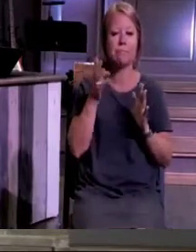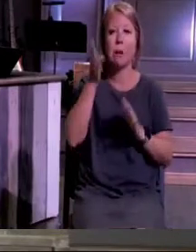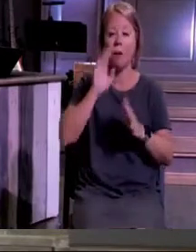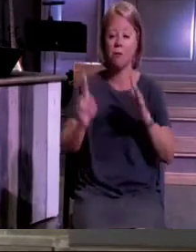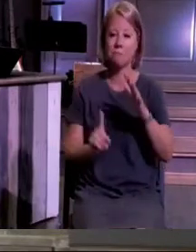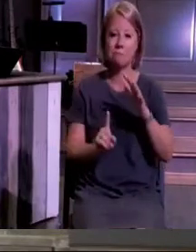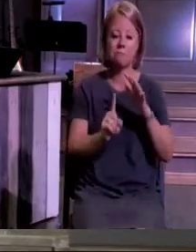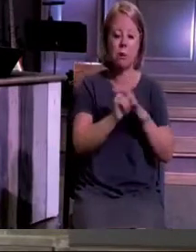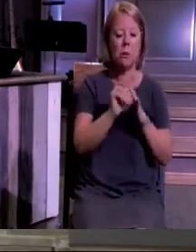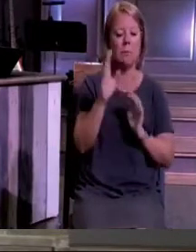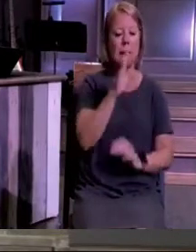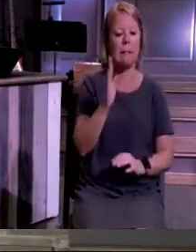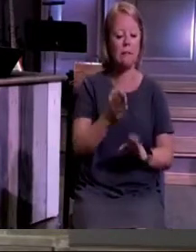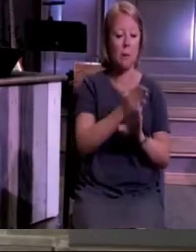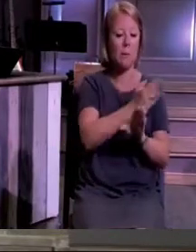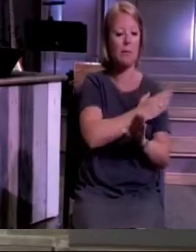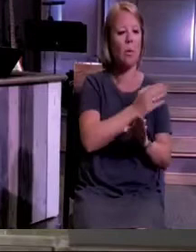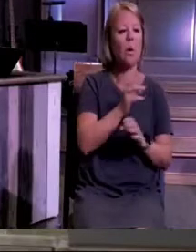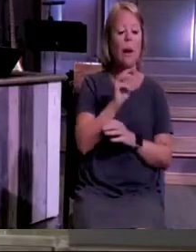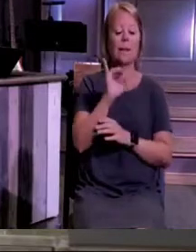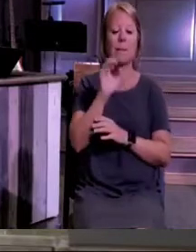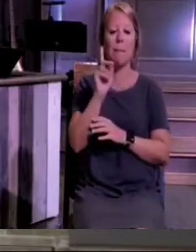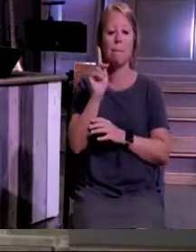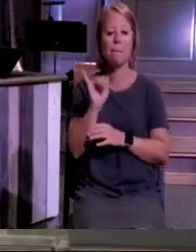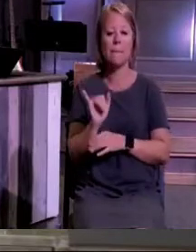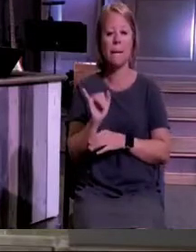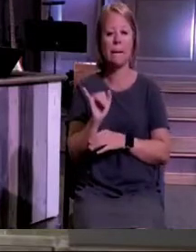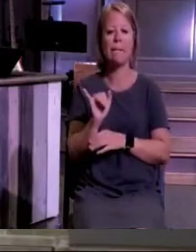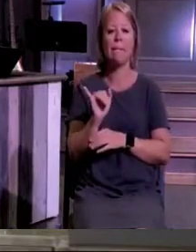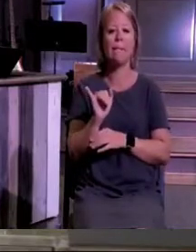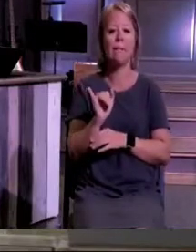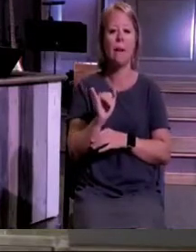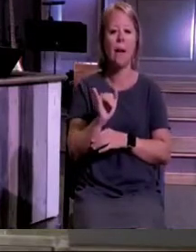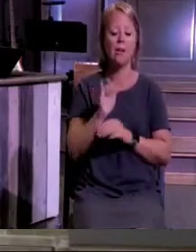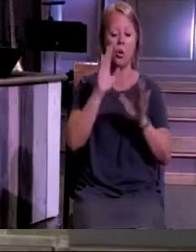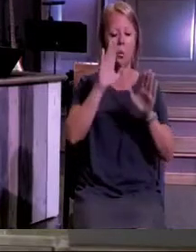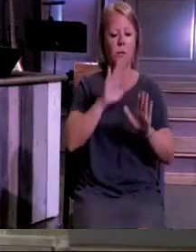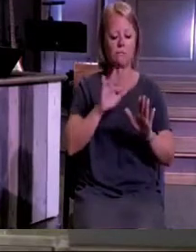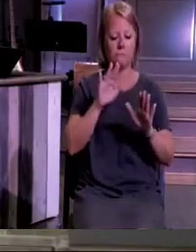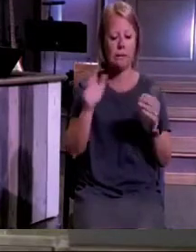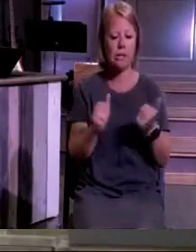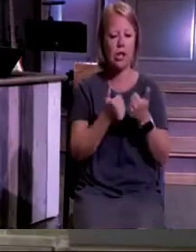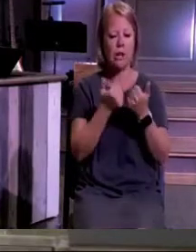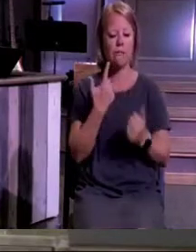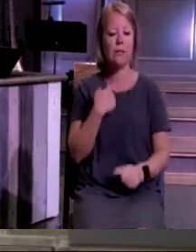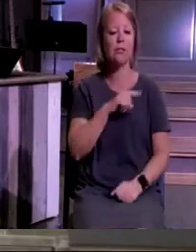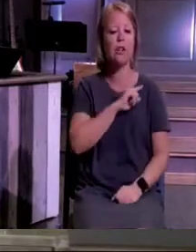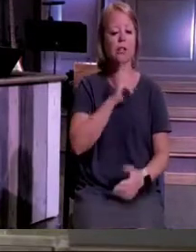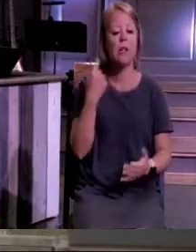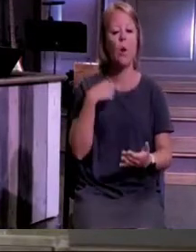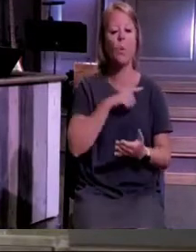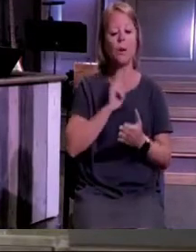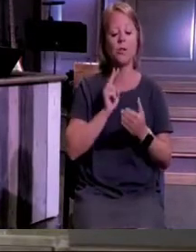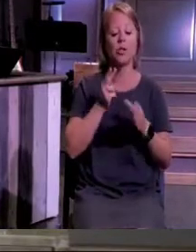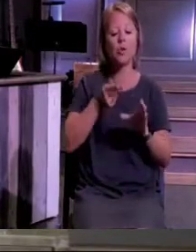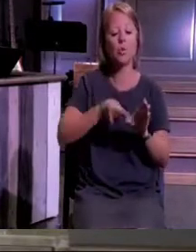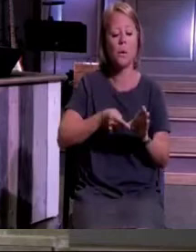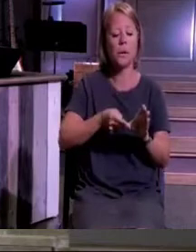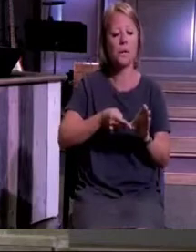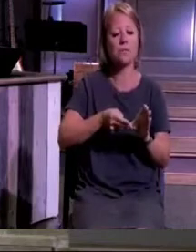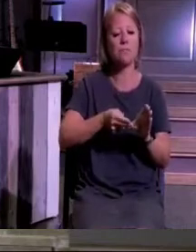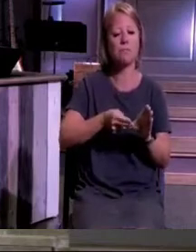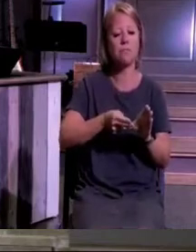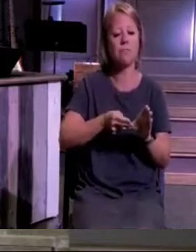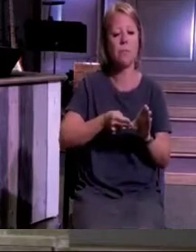seen before. As Brother Mickey has so wonderfully challenged us today, that we are to join in with